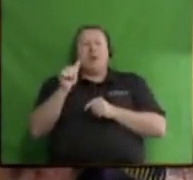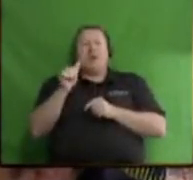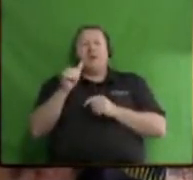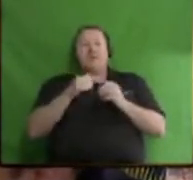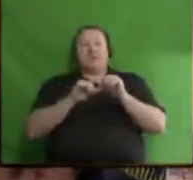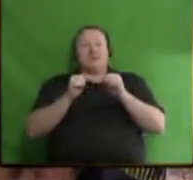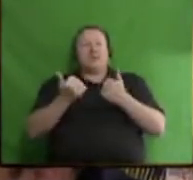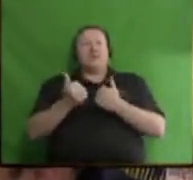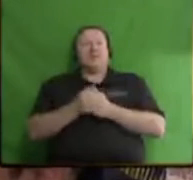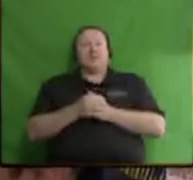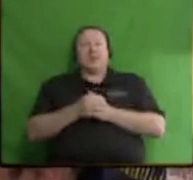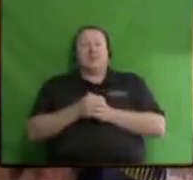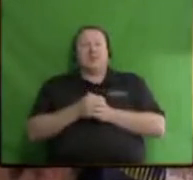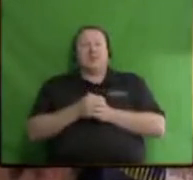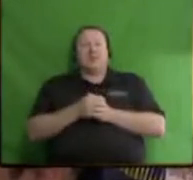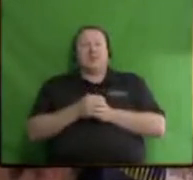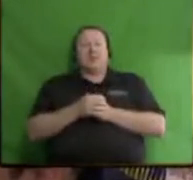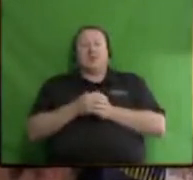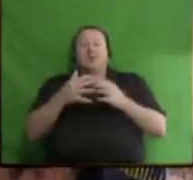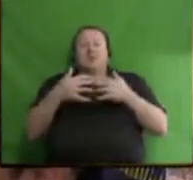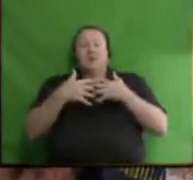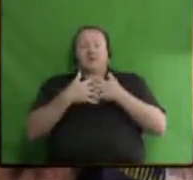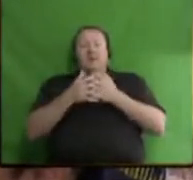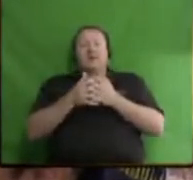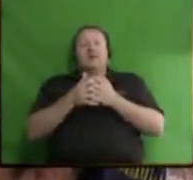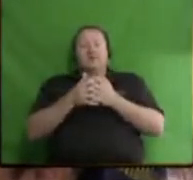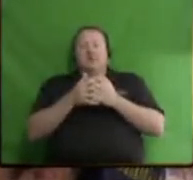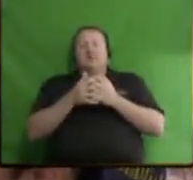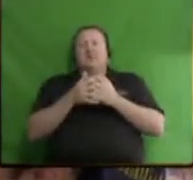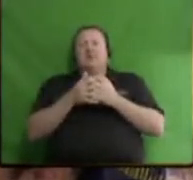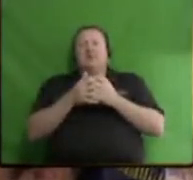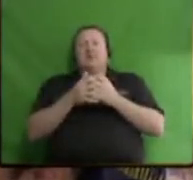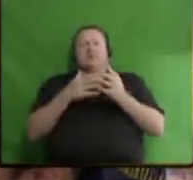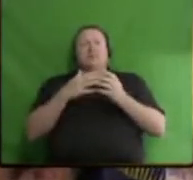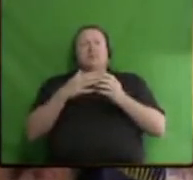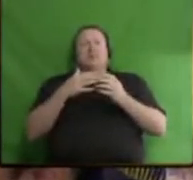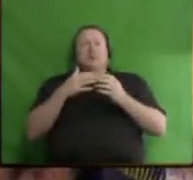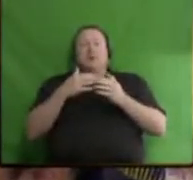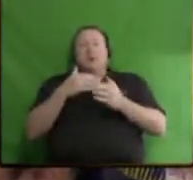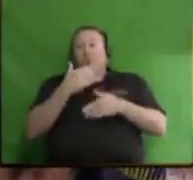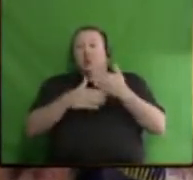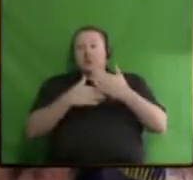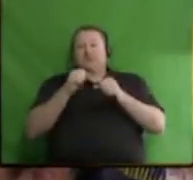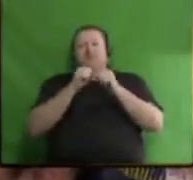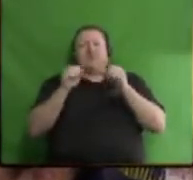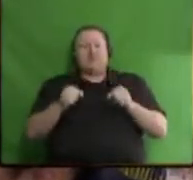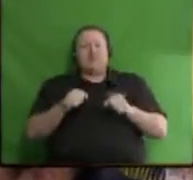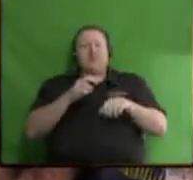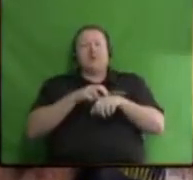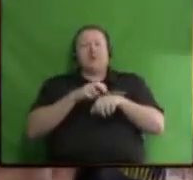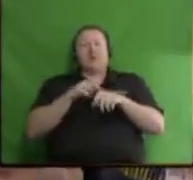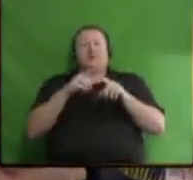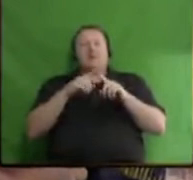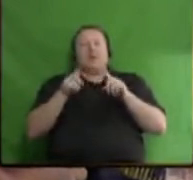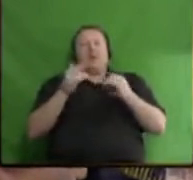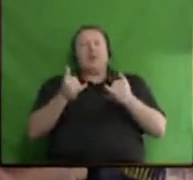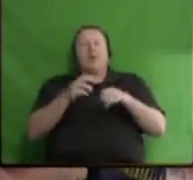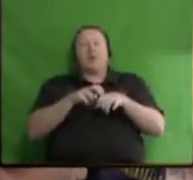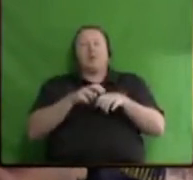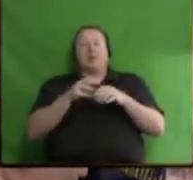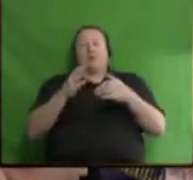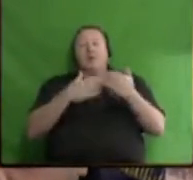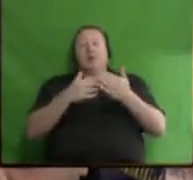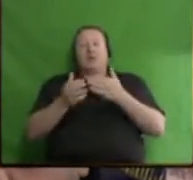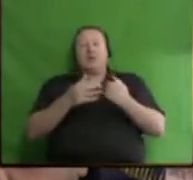has set up as an institution the systems and processes that it requires. So what we need now is to build on that. That's why